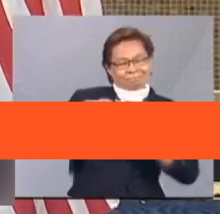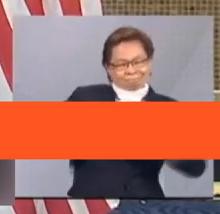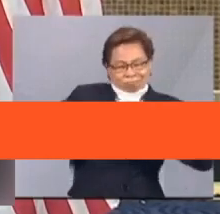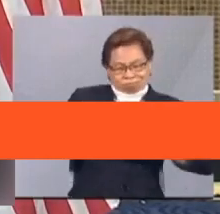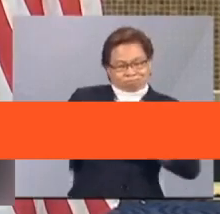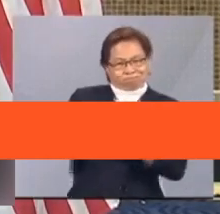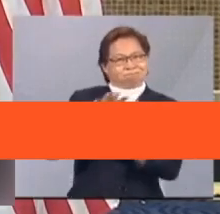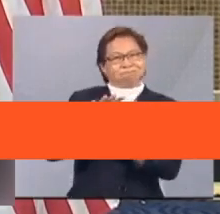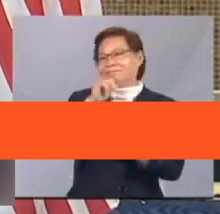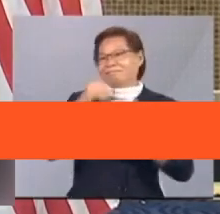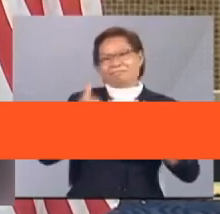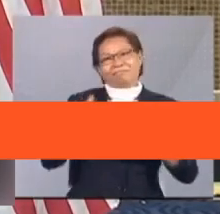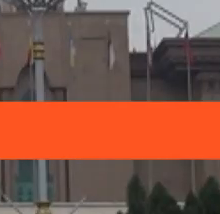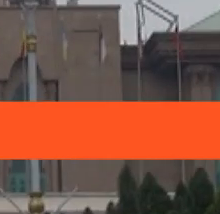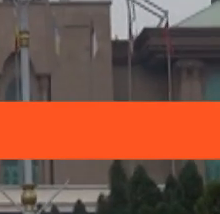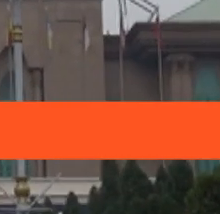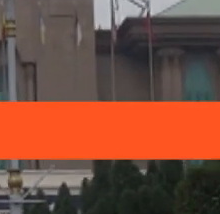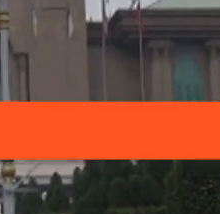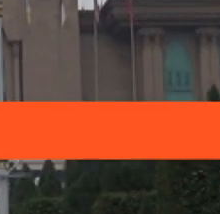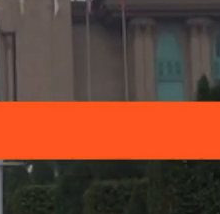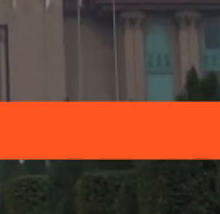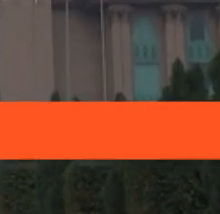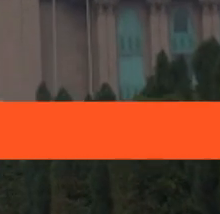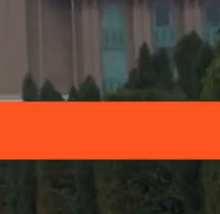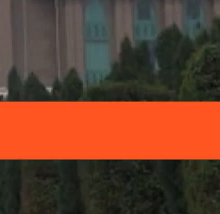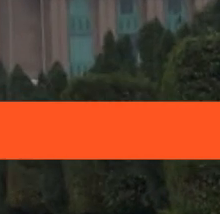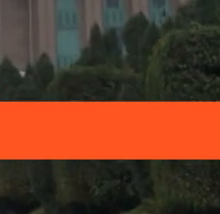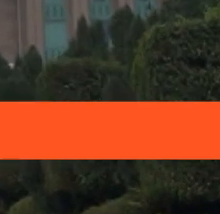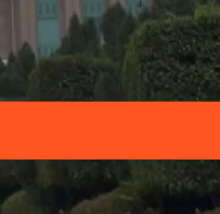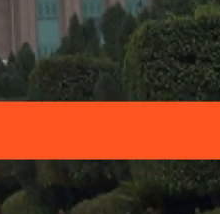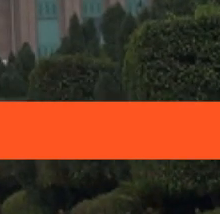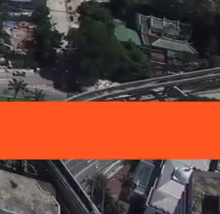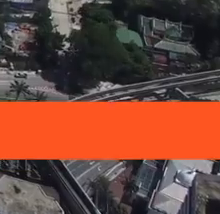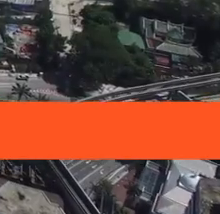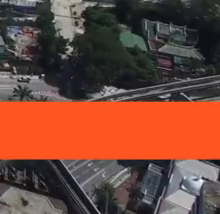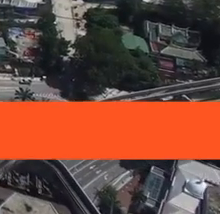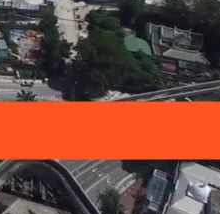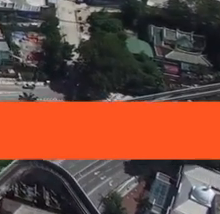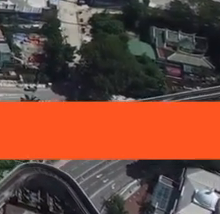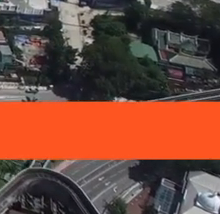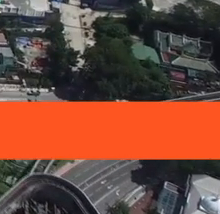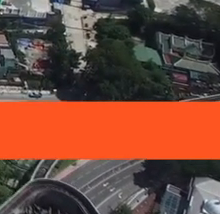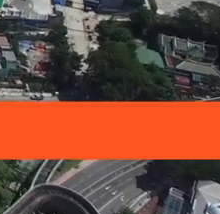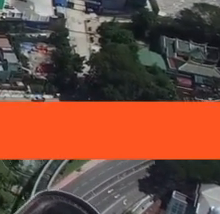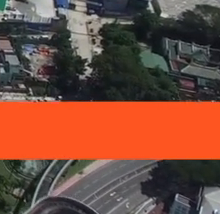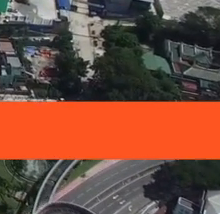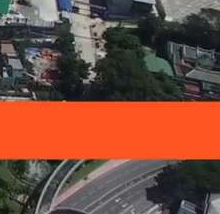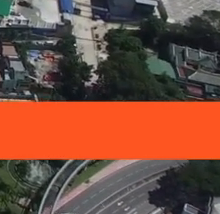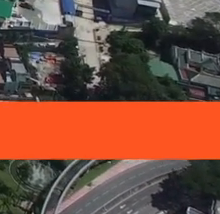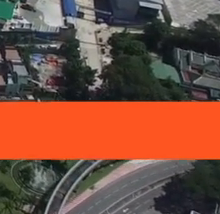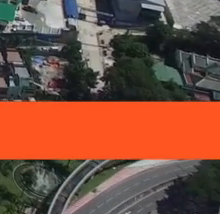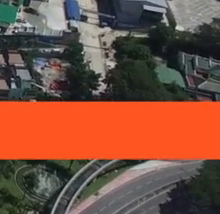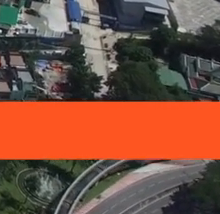Prime Minister Muhyiddin Yassin today announced Putrajaya's latest economic recovery plan, which will involve wage subsidies, upskilling, tax holidays for